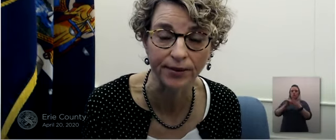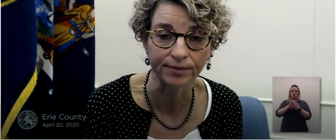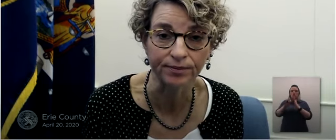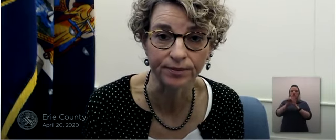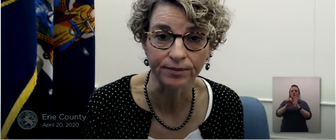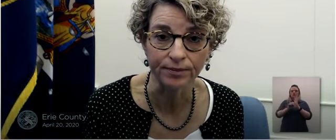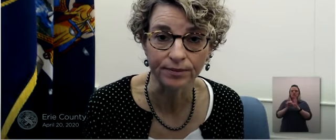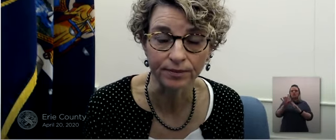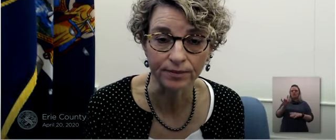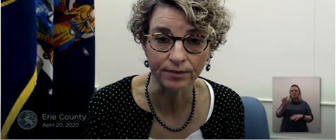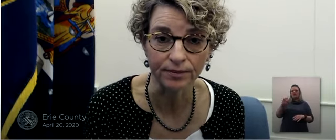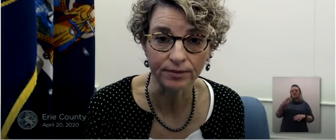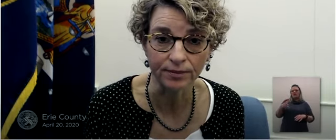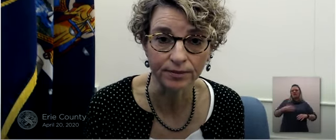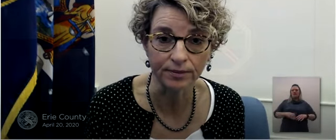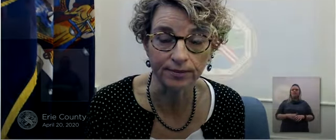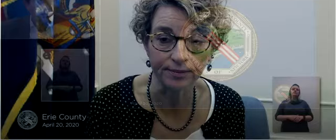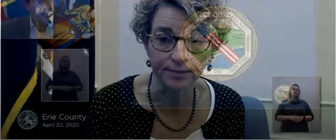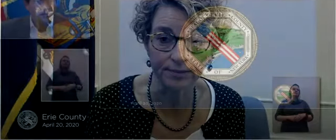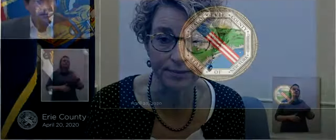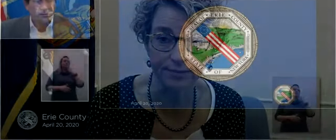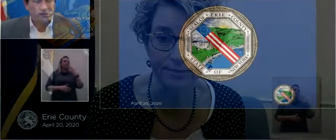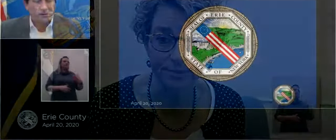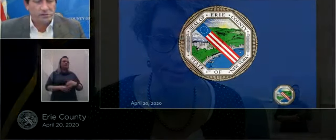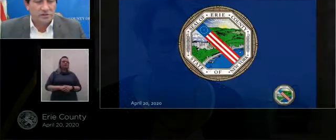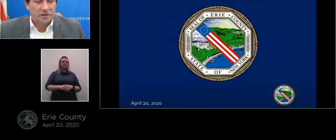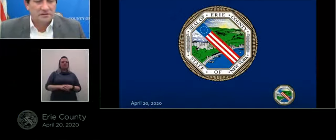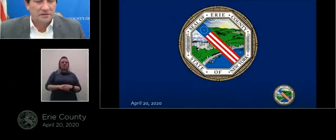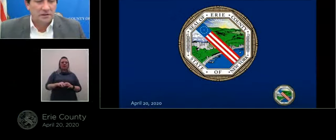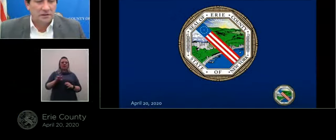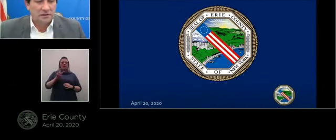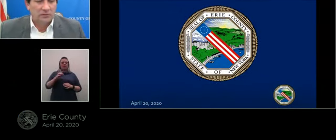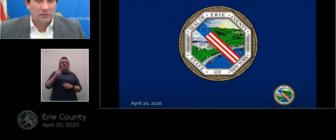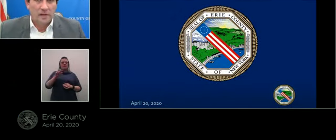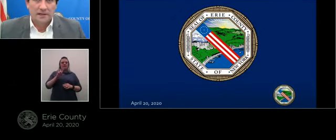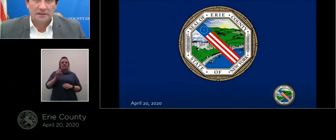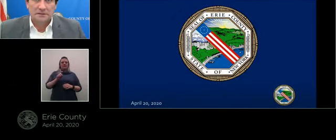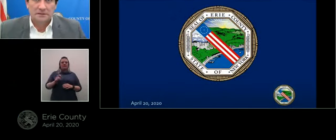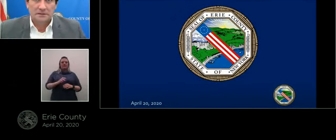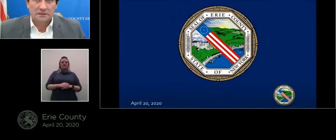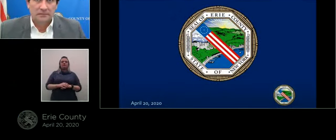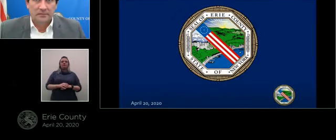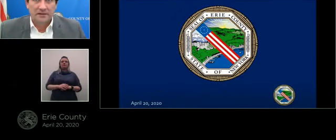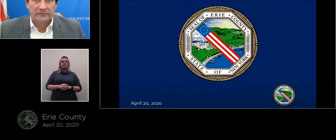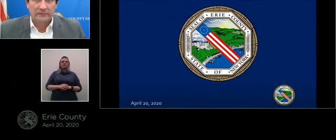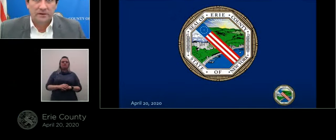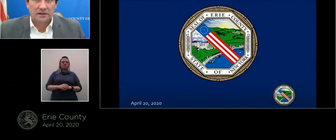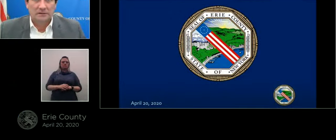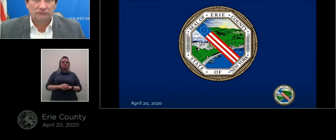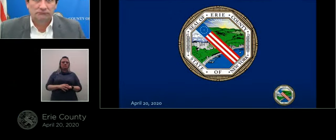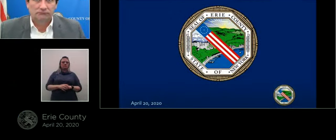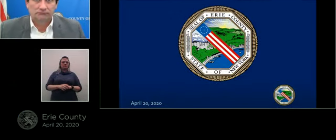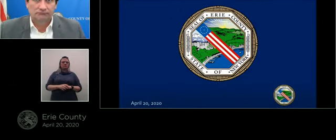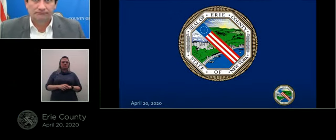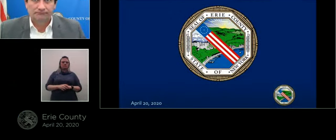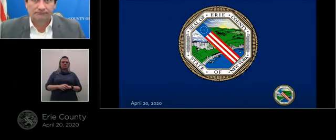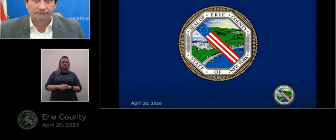Health. Thank you, Doctor. Next up is WGRZ, Emily Watkins, maybe David McKinley.